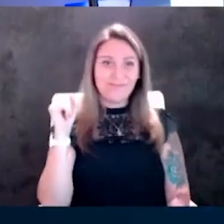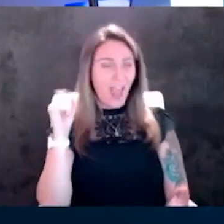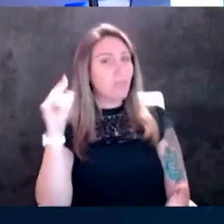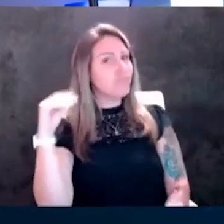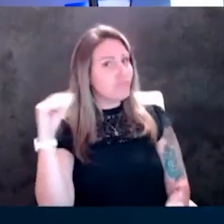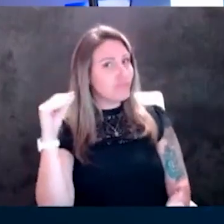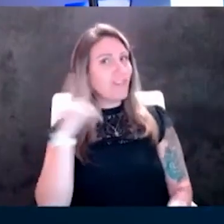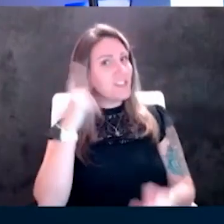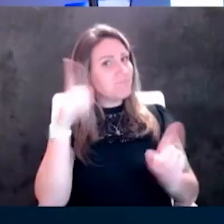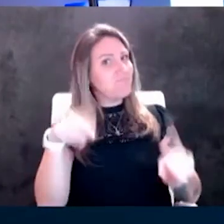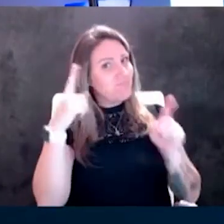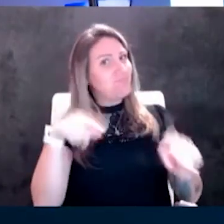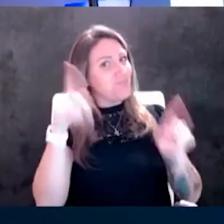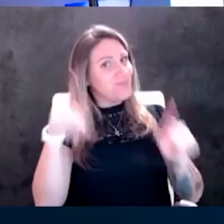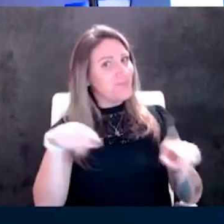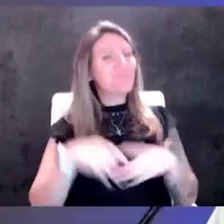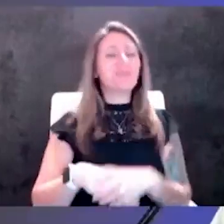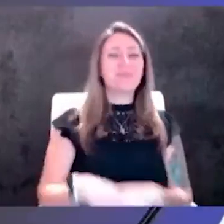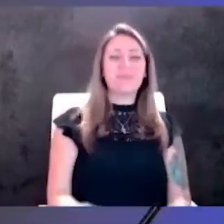Sorry, meditating?